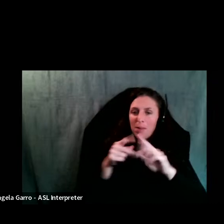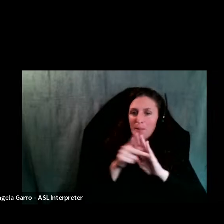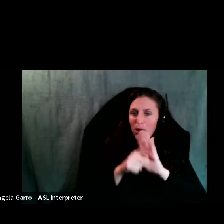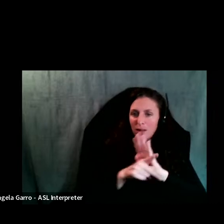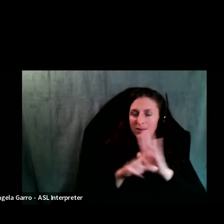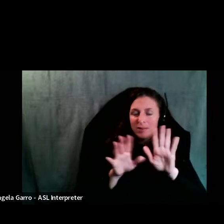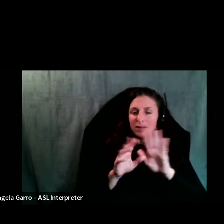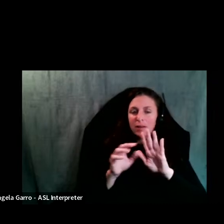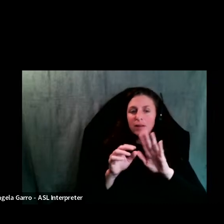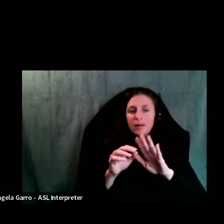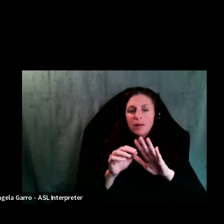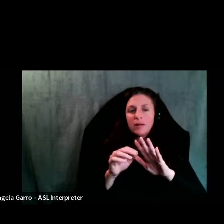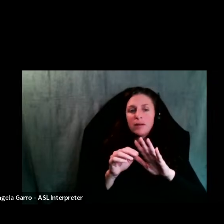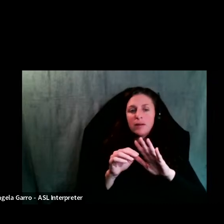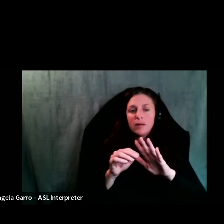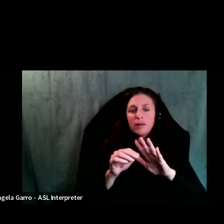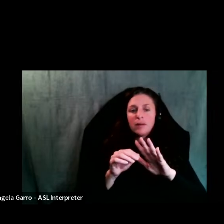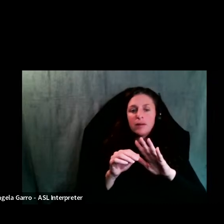yeah.